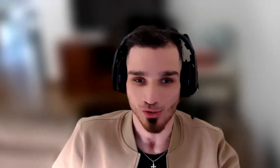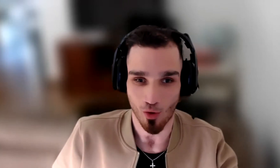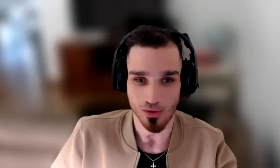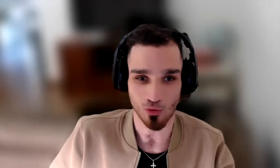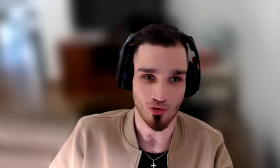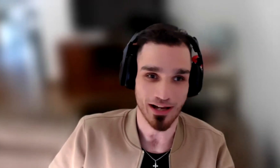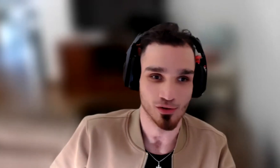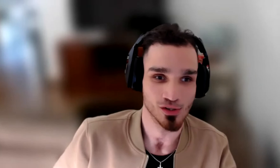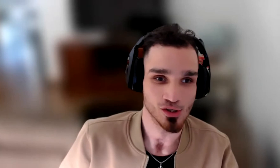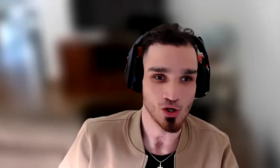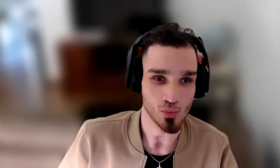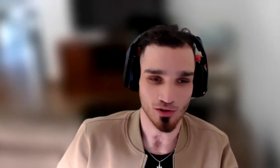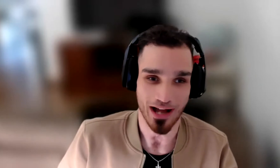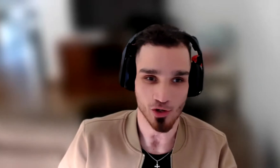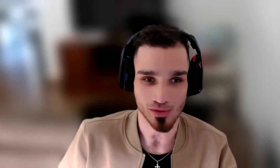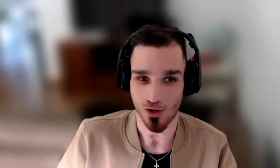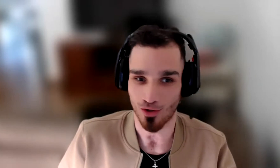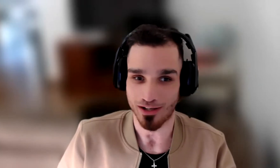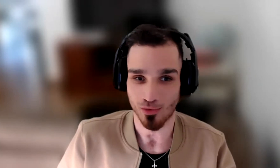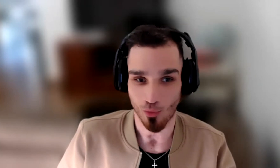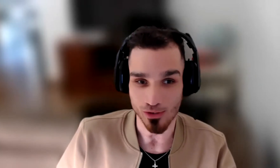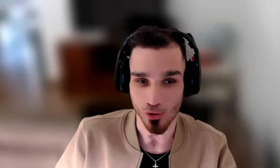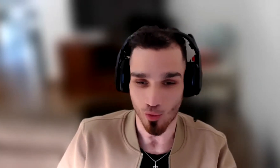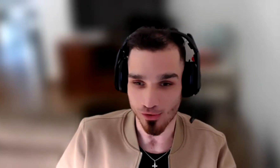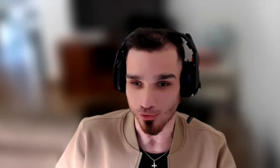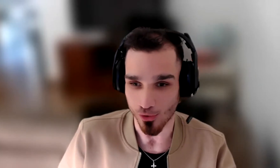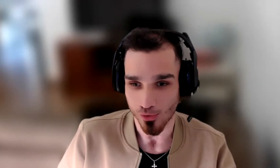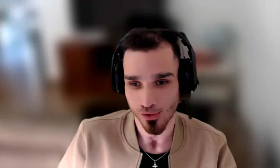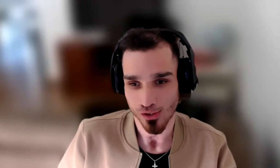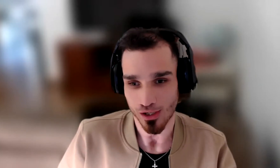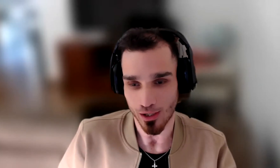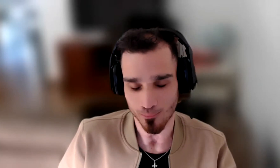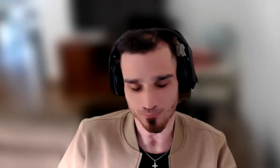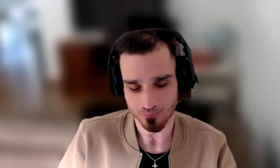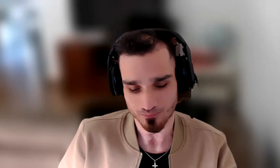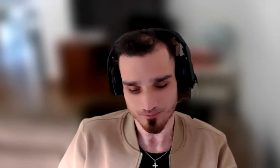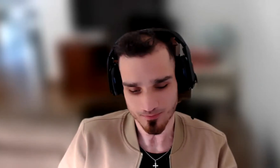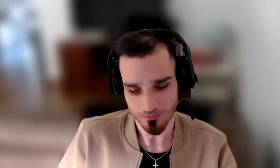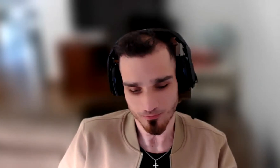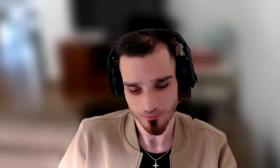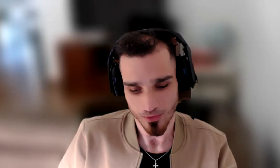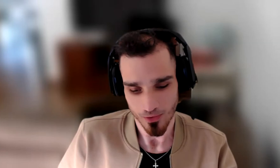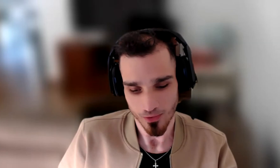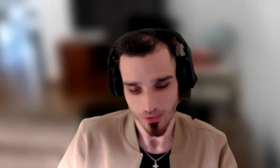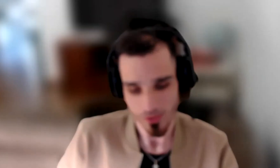about what we look like, who we like, who we don't like, what we do, what we don't do.